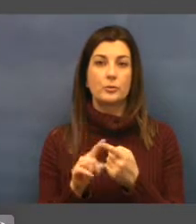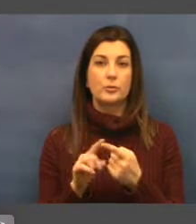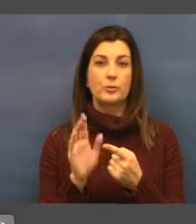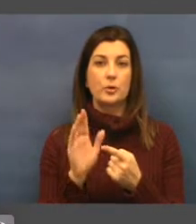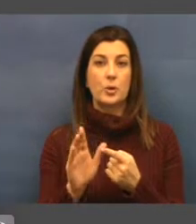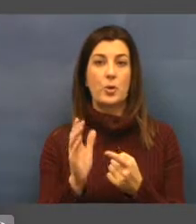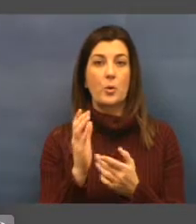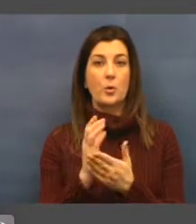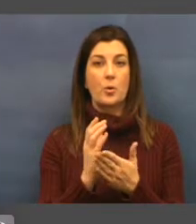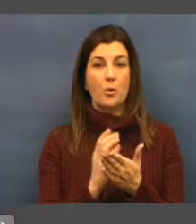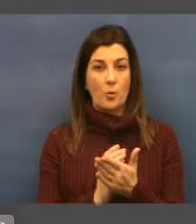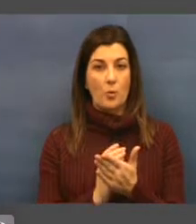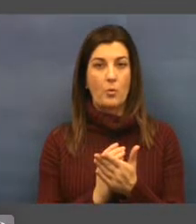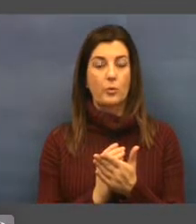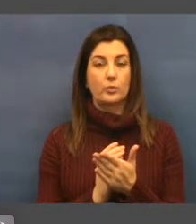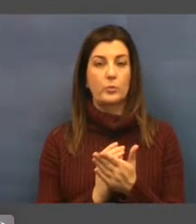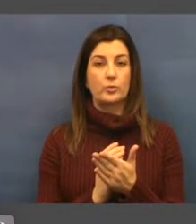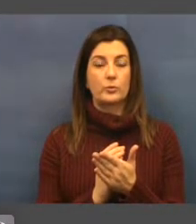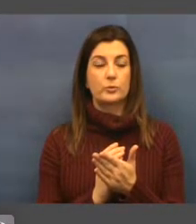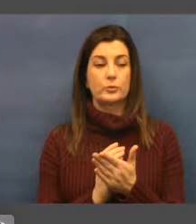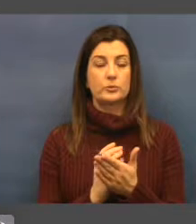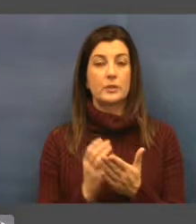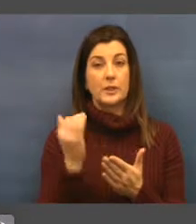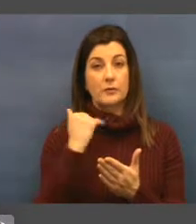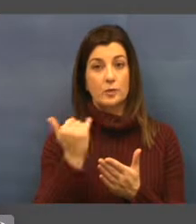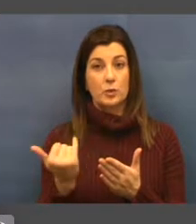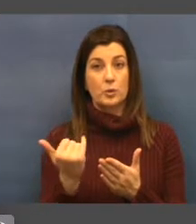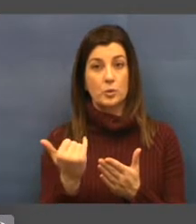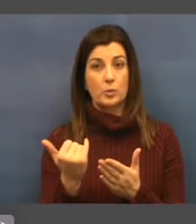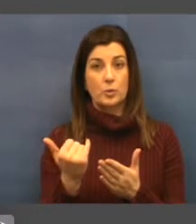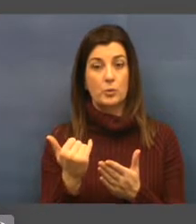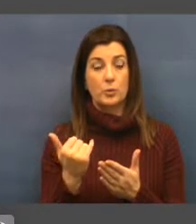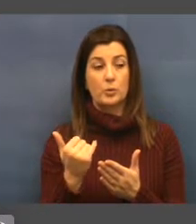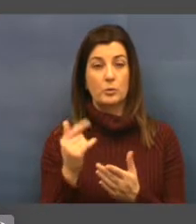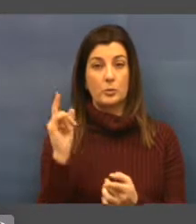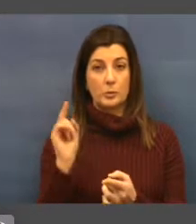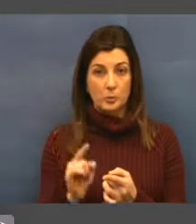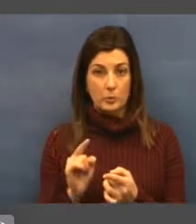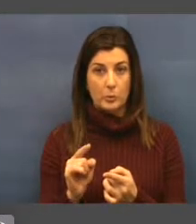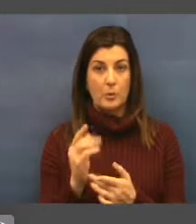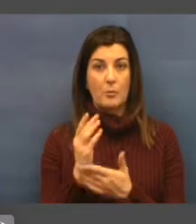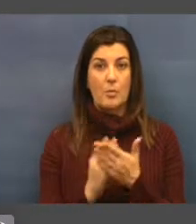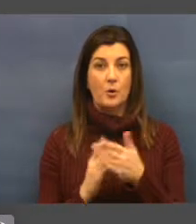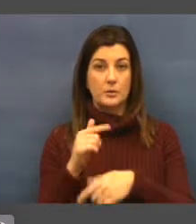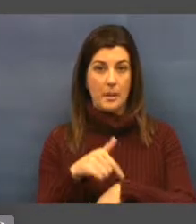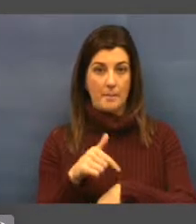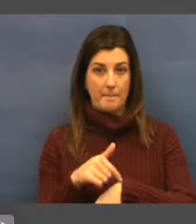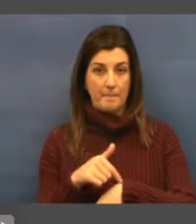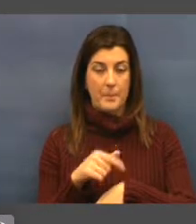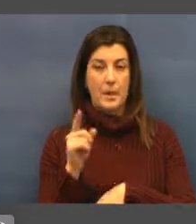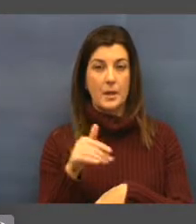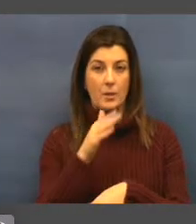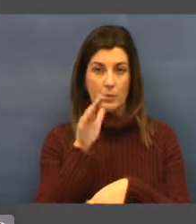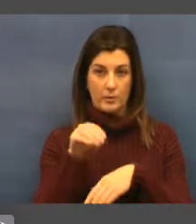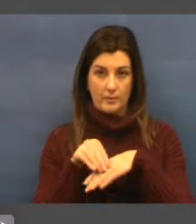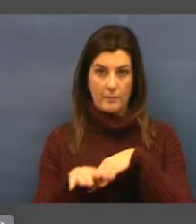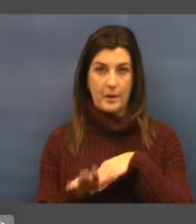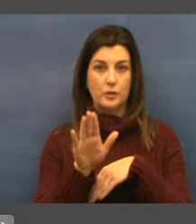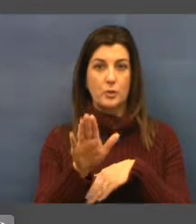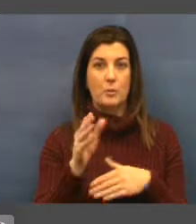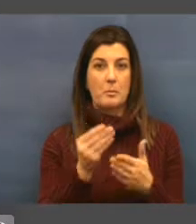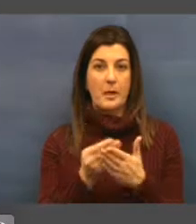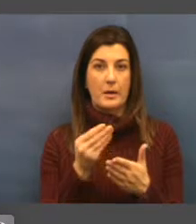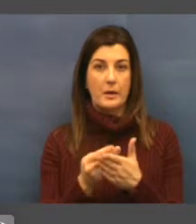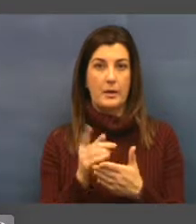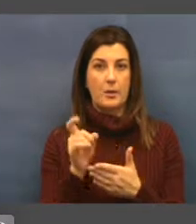your course load. So if you drop to a part-time status, that is something that's going to affect your loan, and